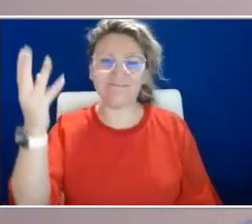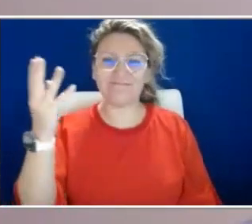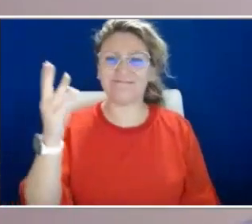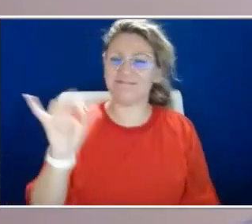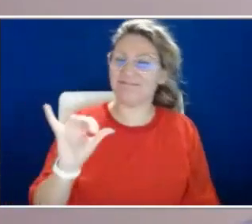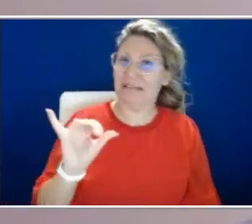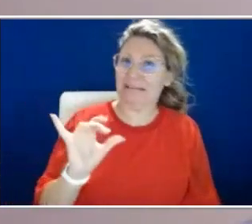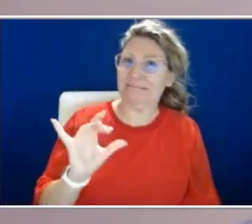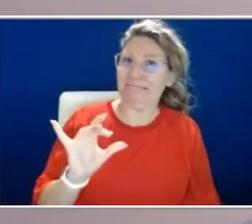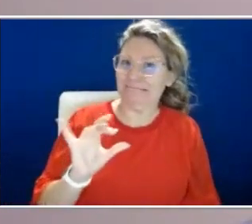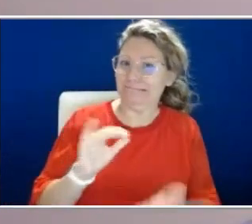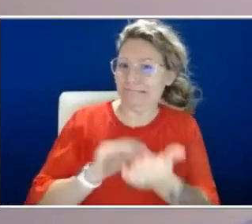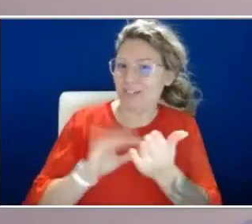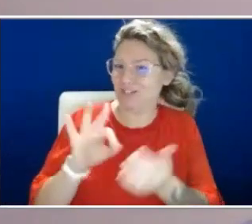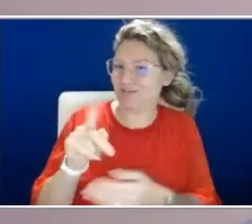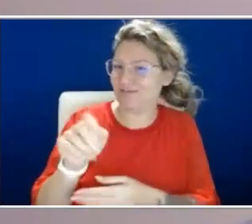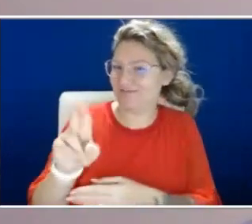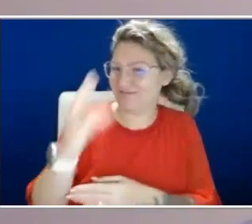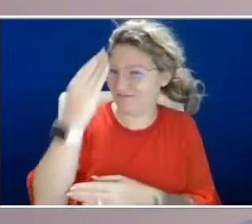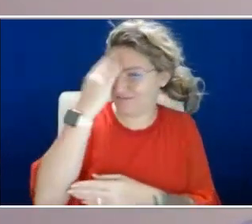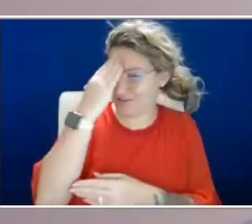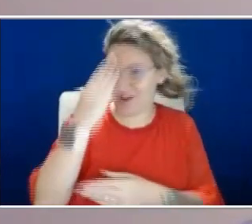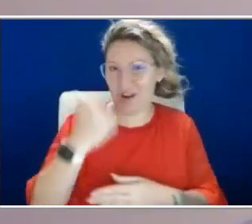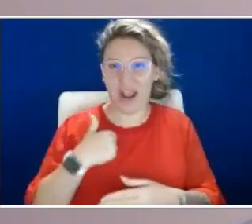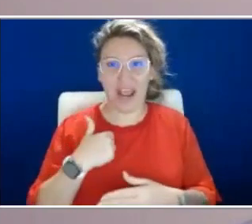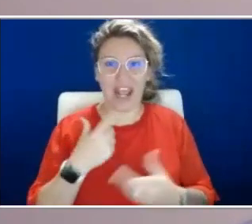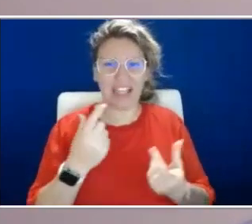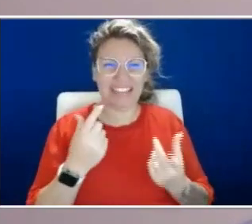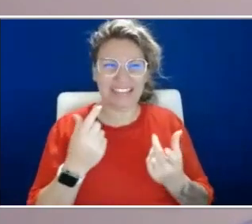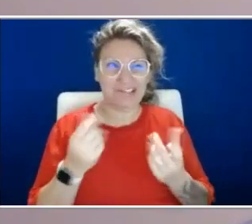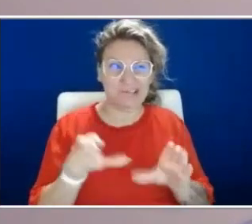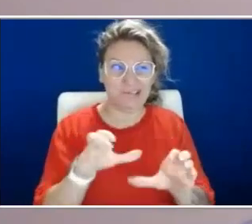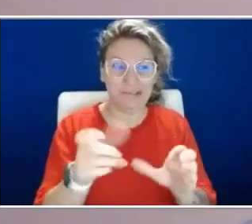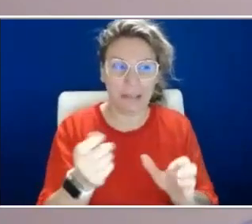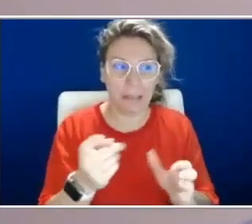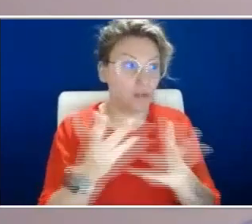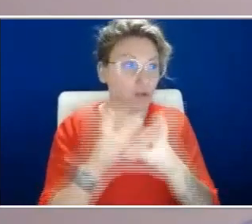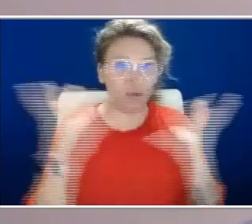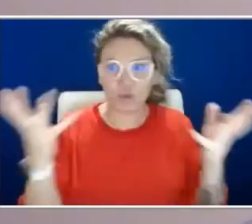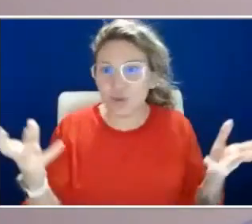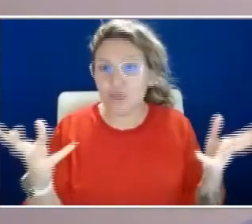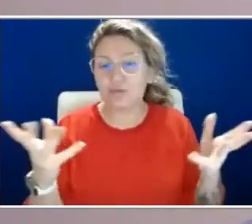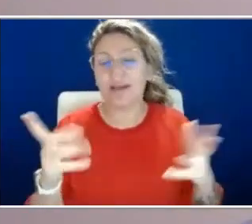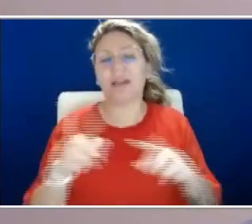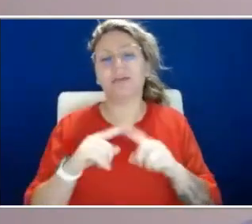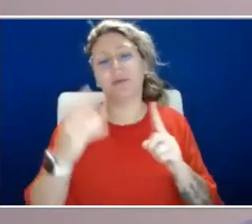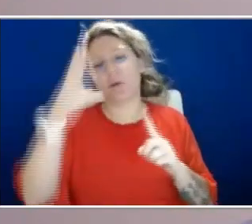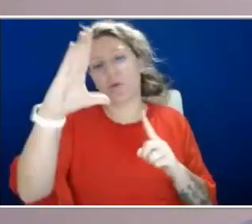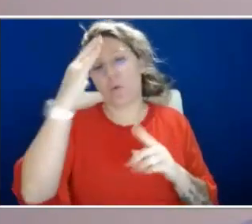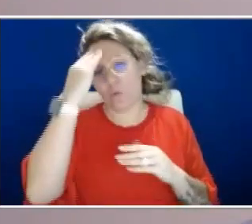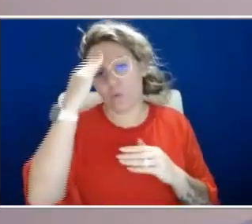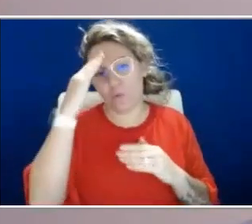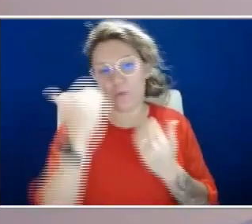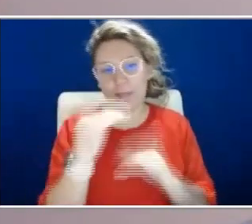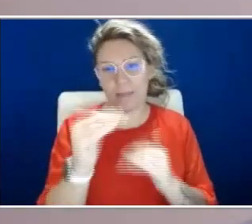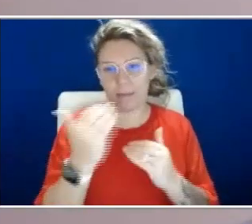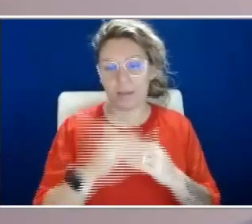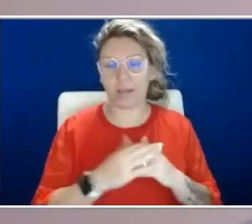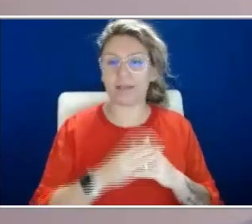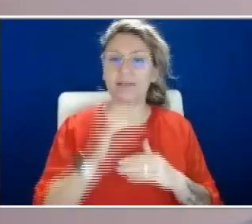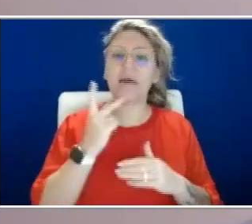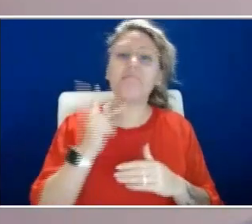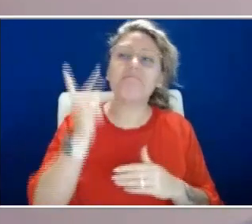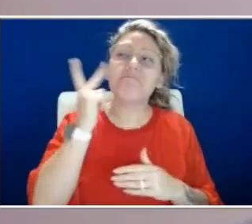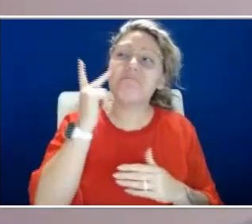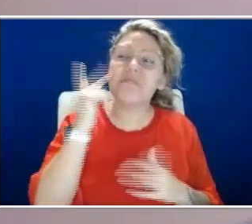Farmer might tell you. I tried to do a little too much at first, but just know your limits. I'm looking forward to